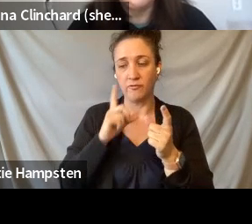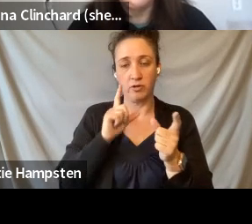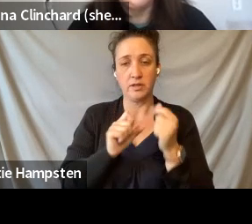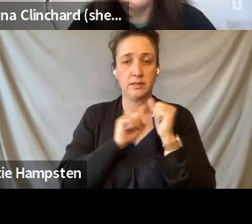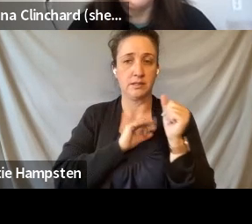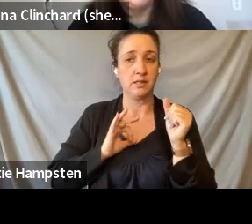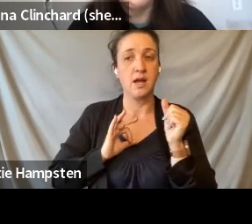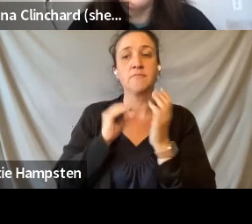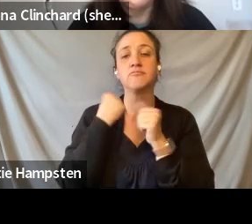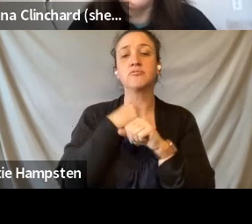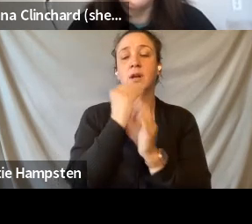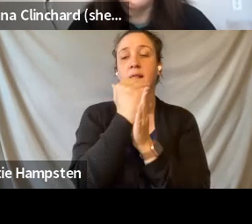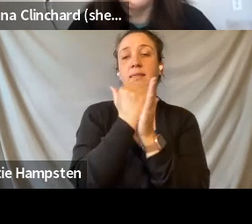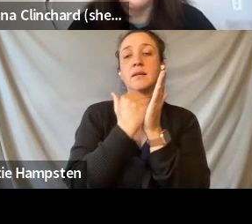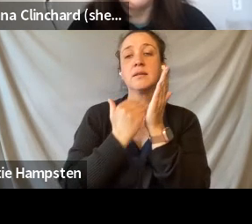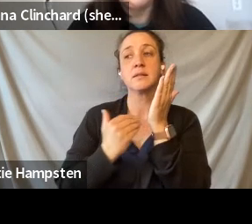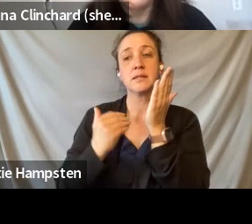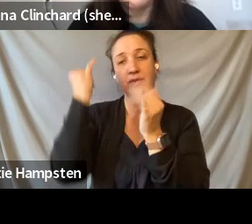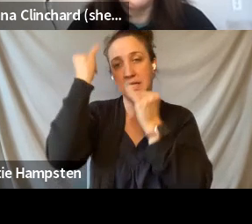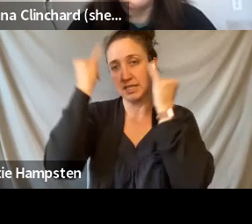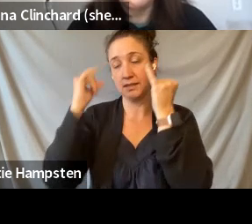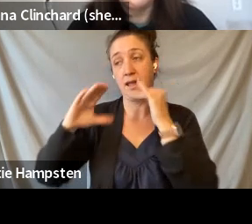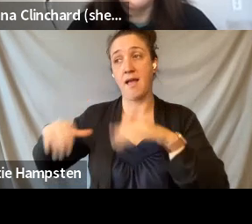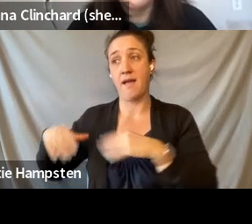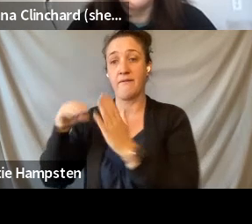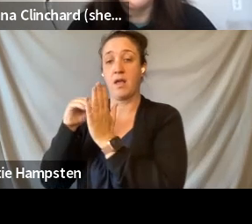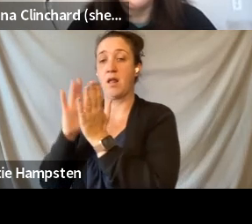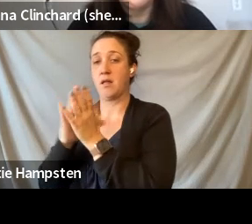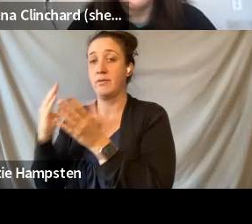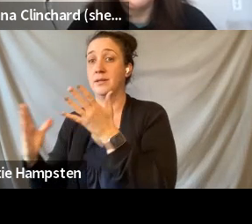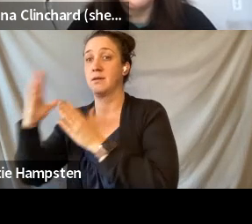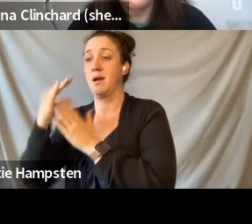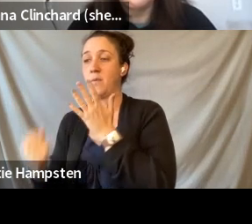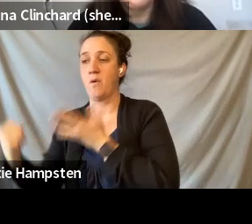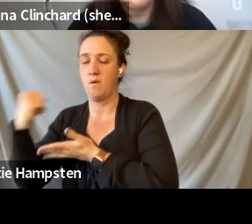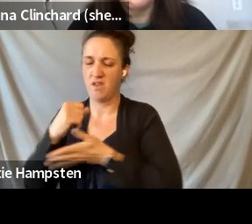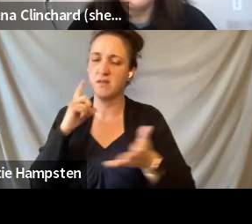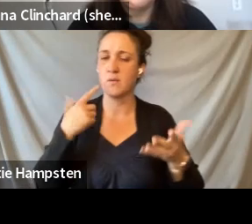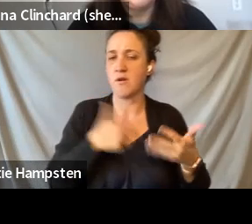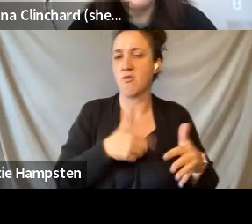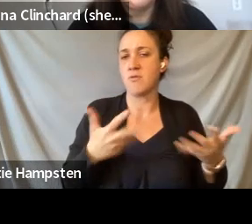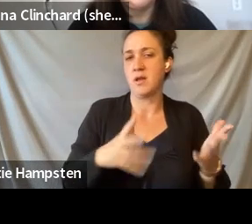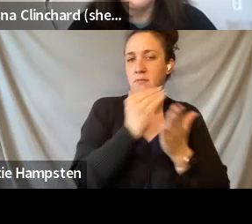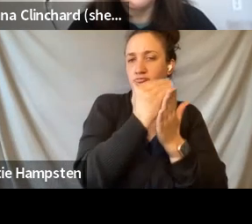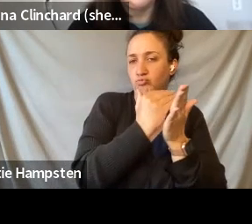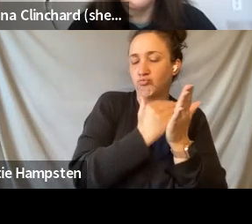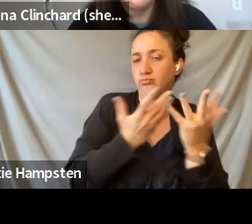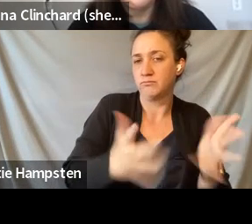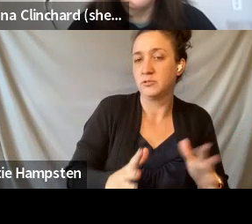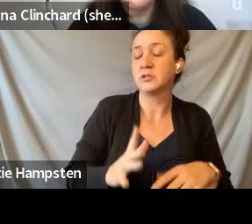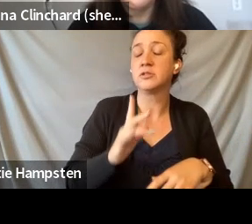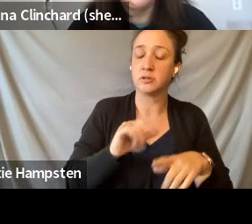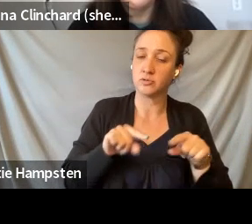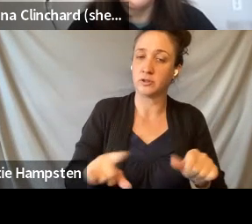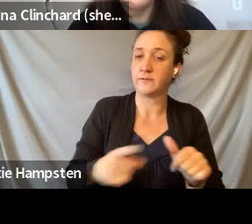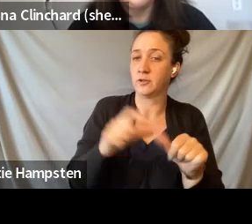into the top priority areas. I think we have captured that list. That was our first working group. So I